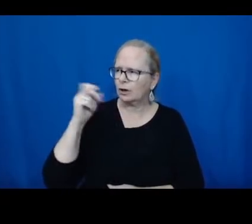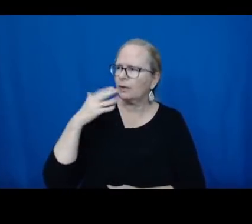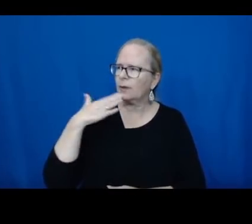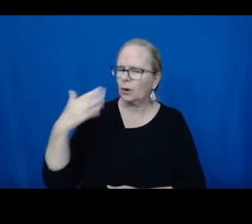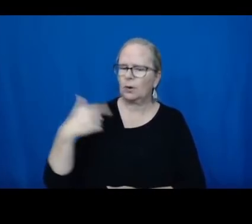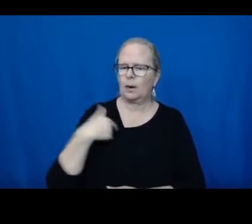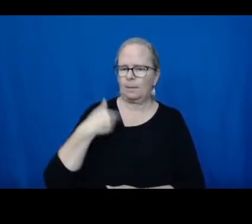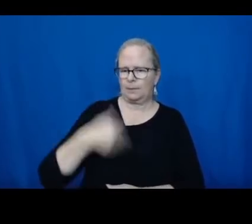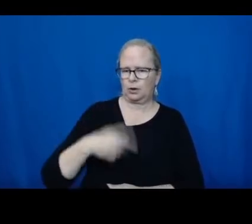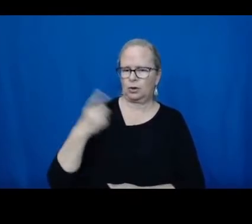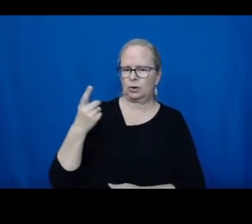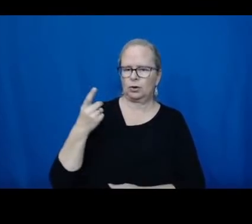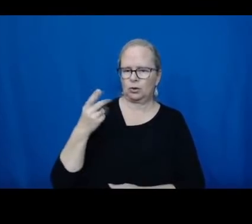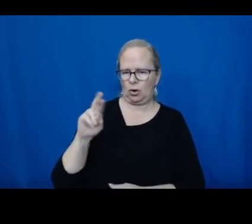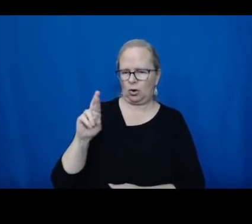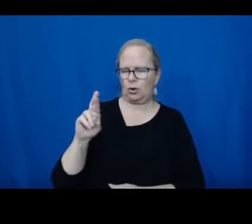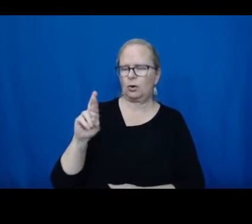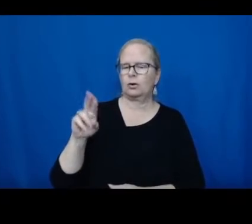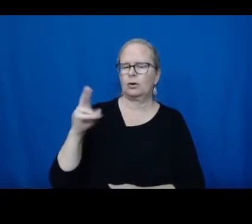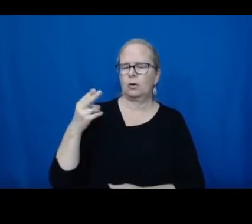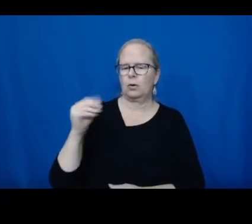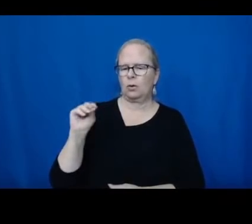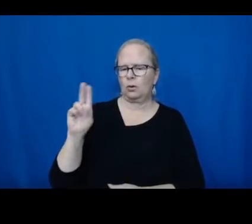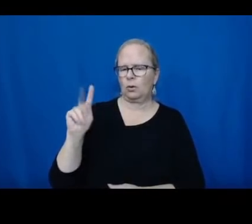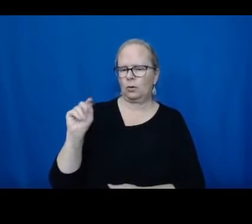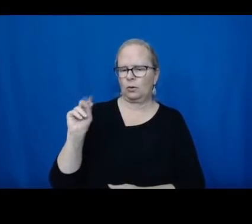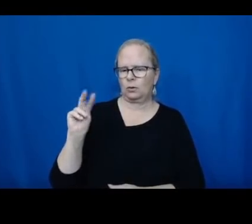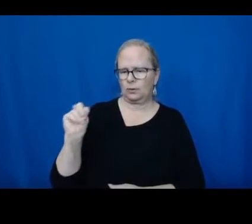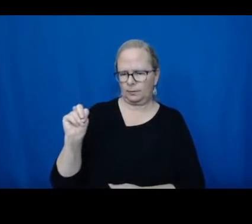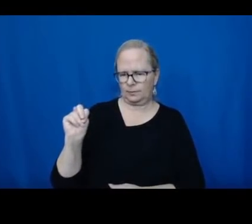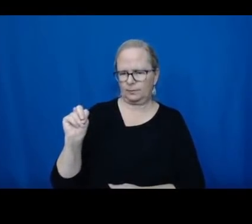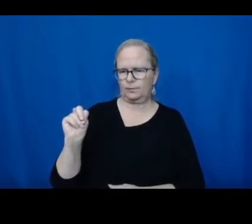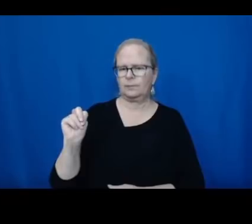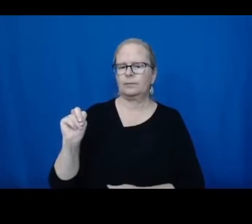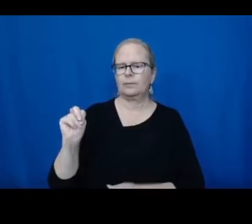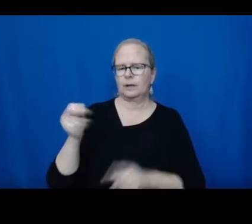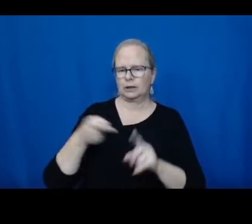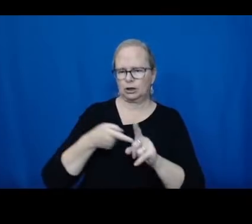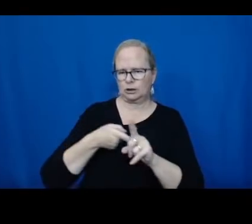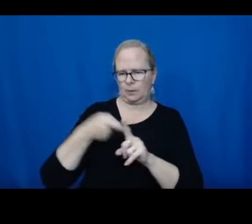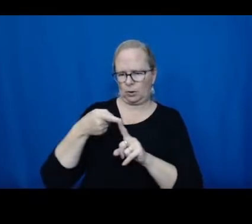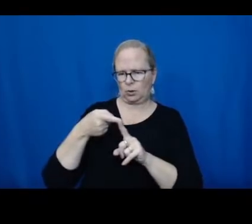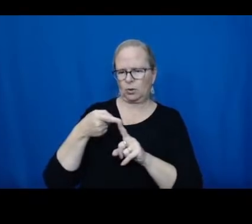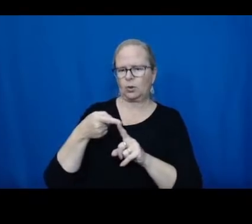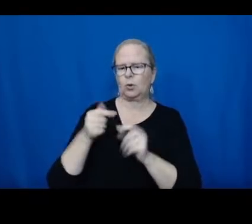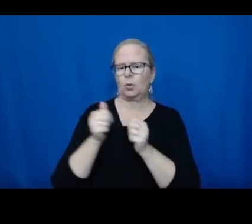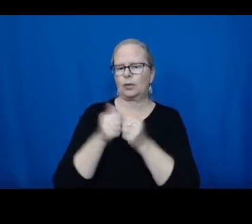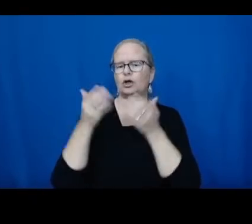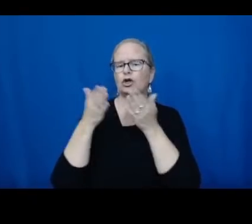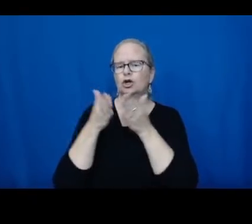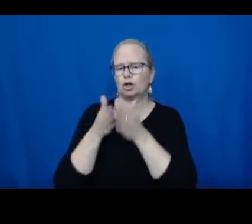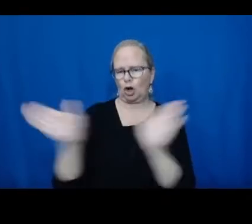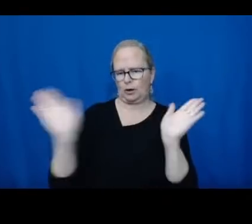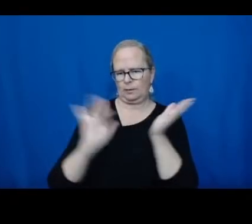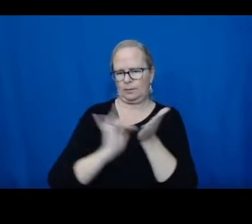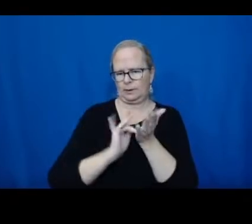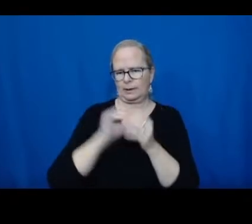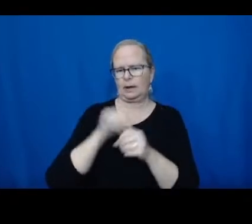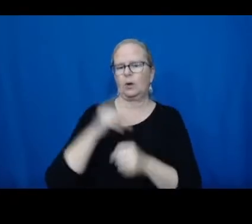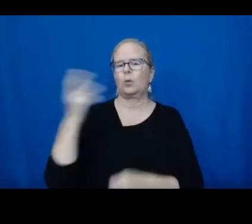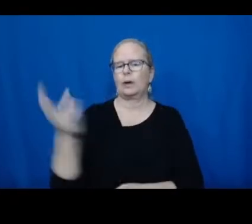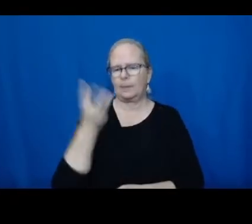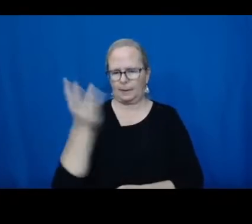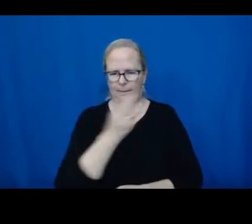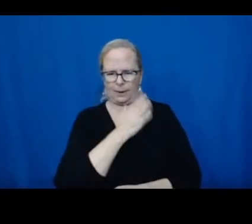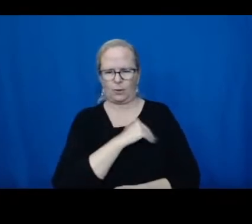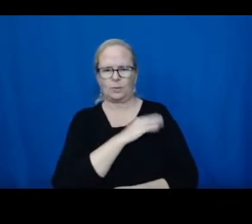Manitoba, and I have been active with a number of colleagues across specialties here in the